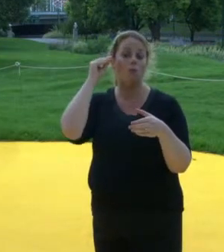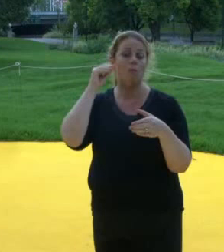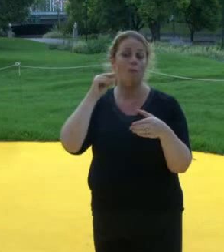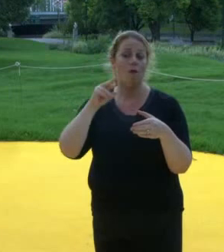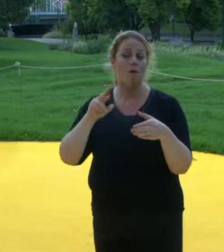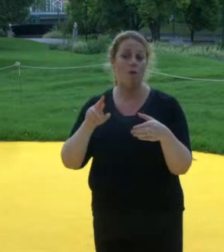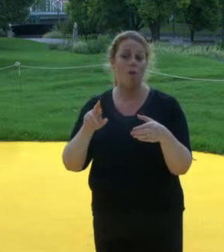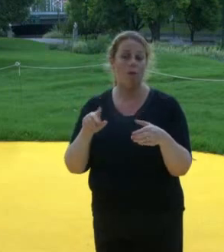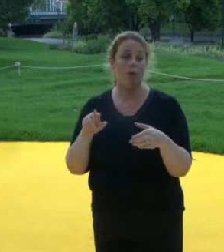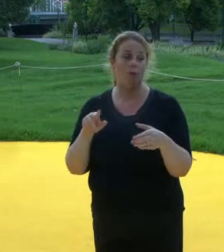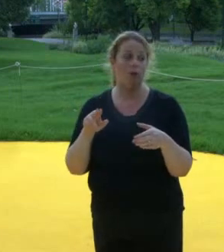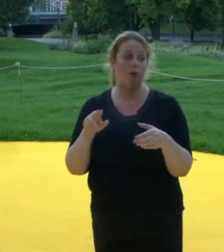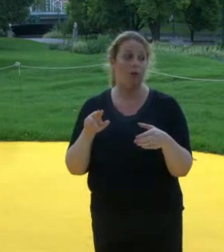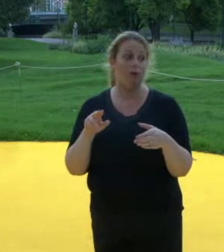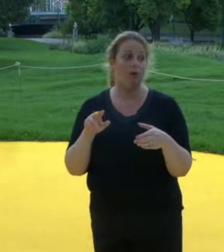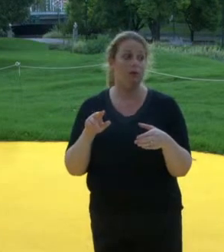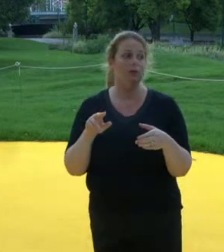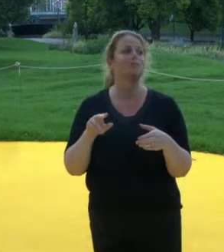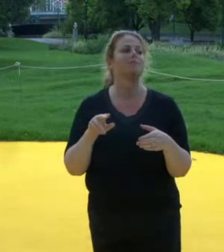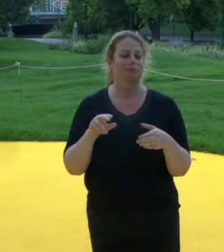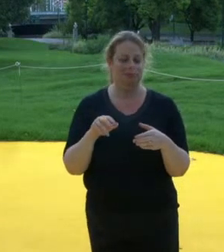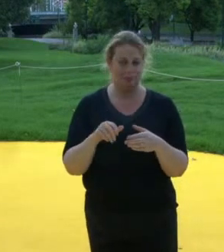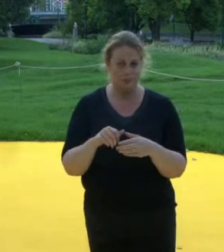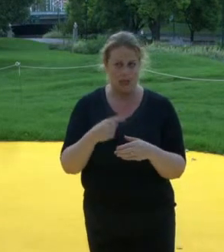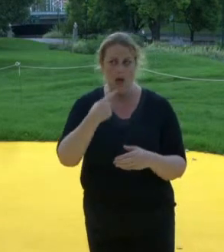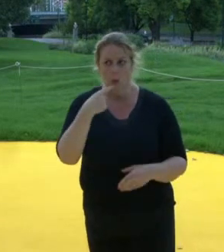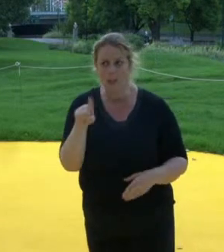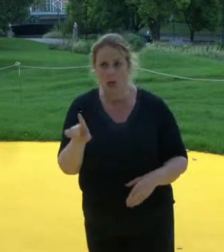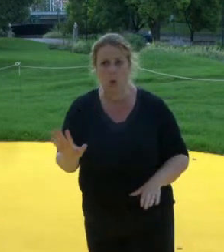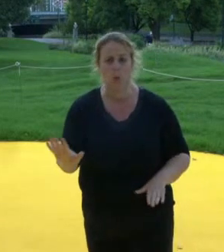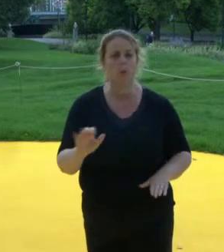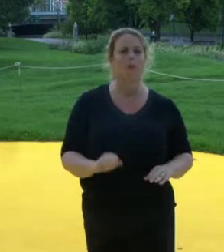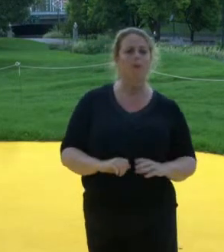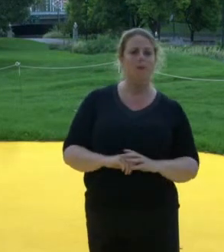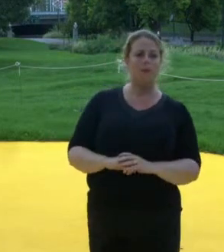for, well, I'm going to tell you.